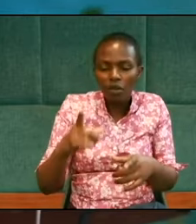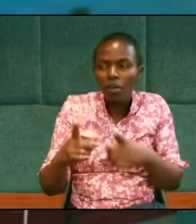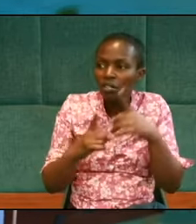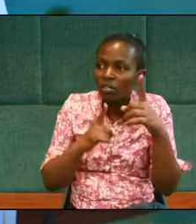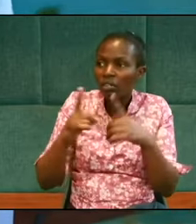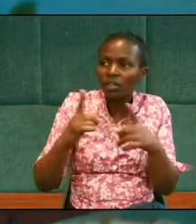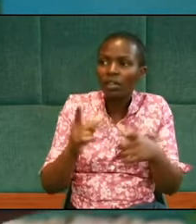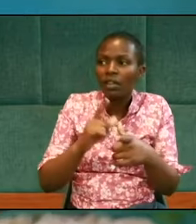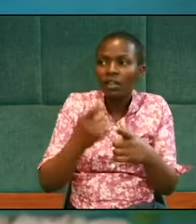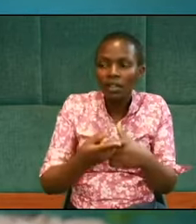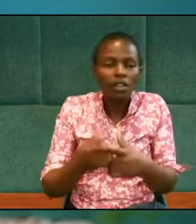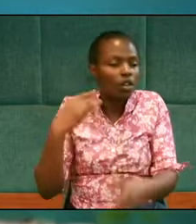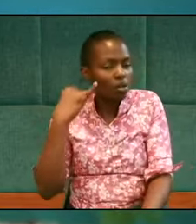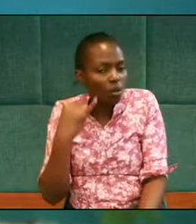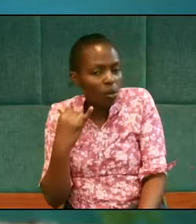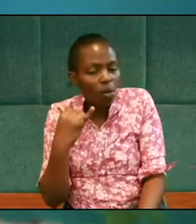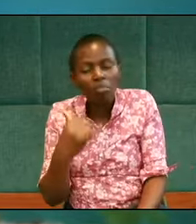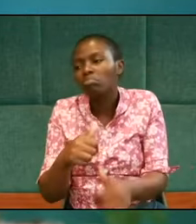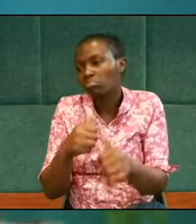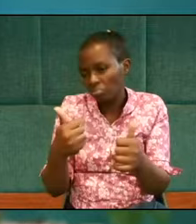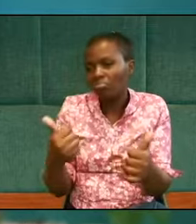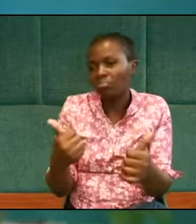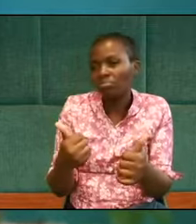Hi, I am on the way.